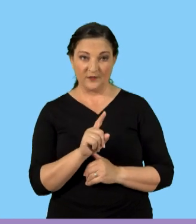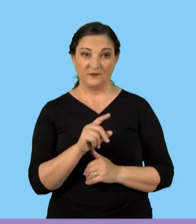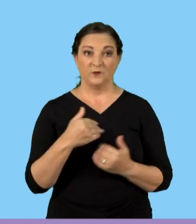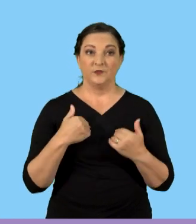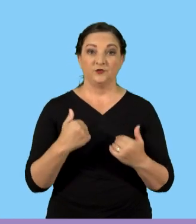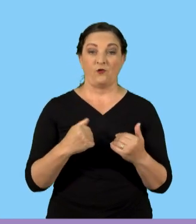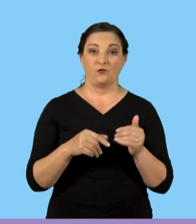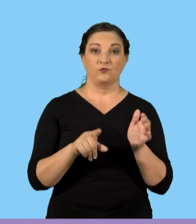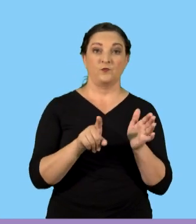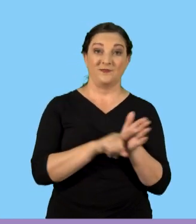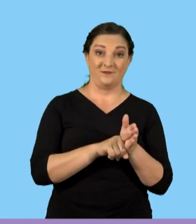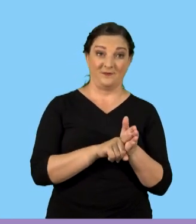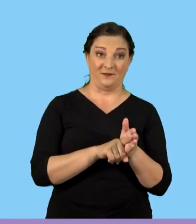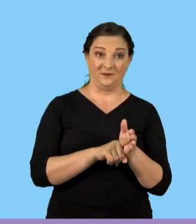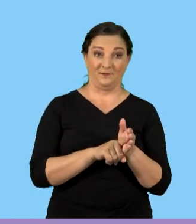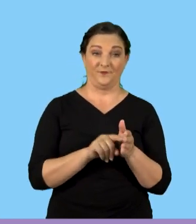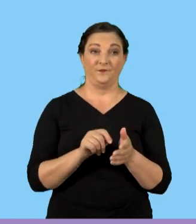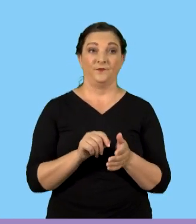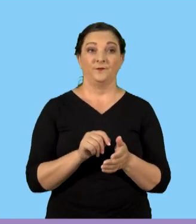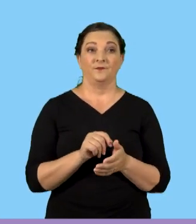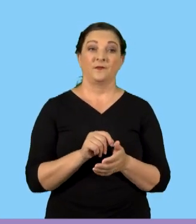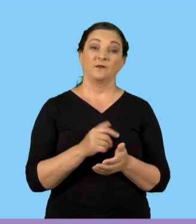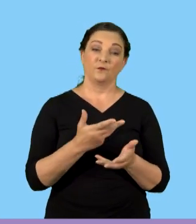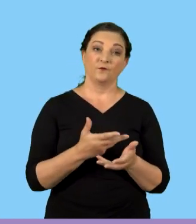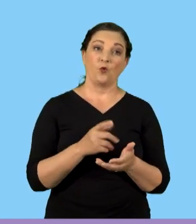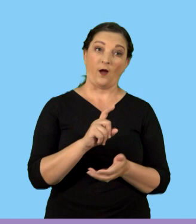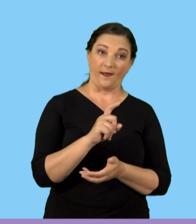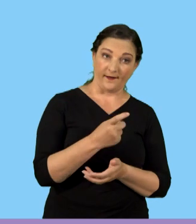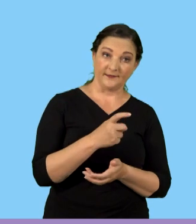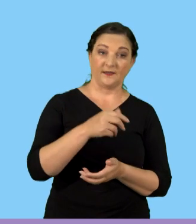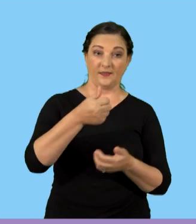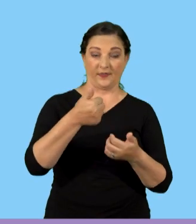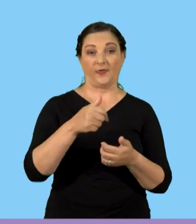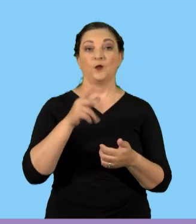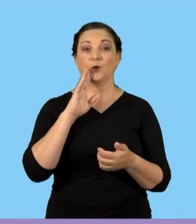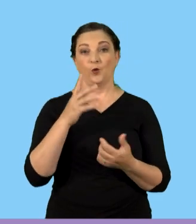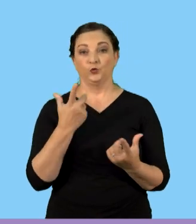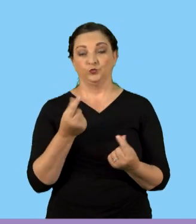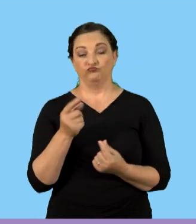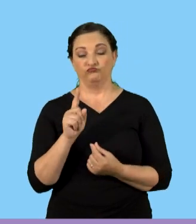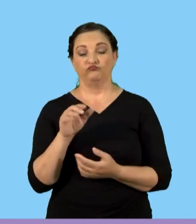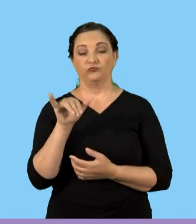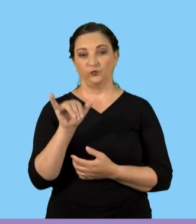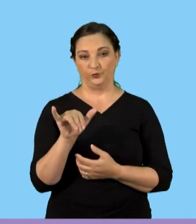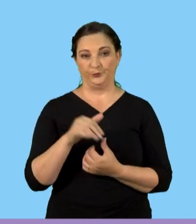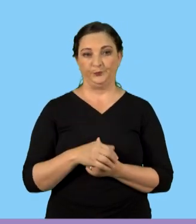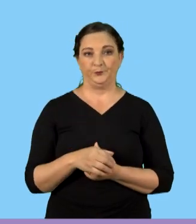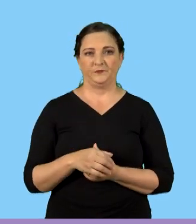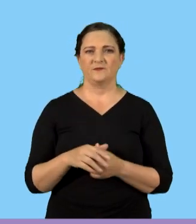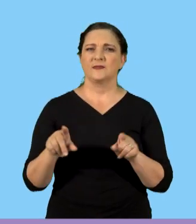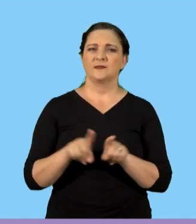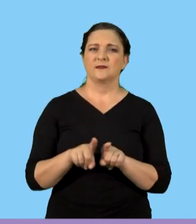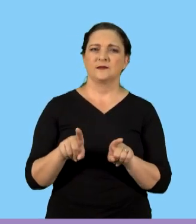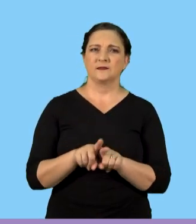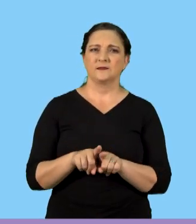the negative 5, and we are going to place our point there, and that is our point A. We're going to do the same